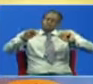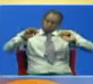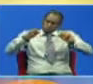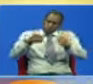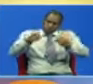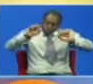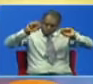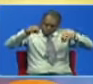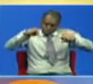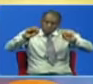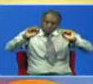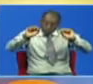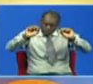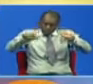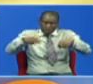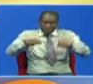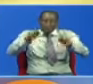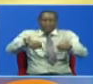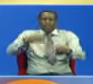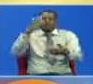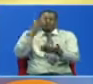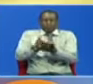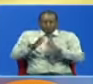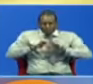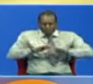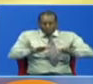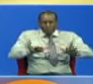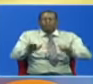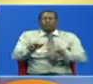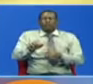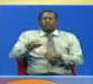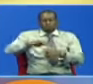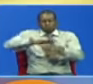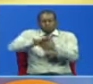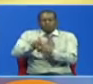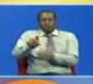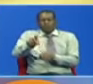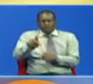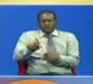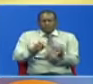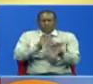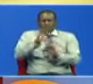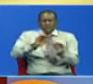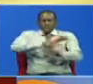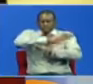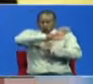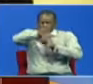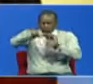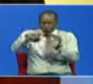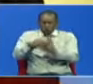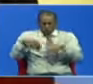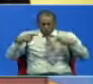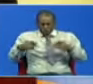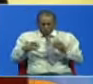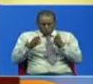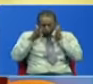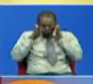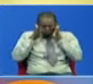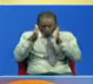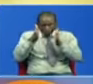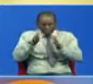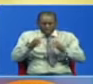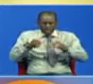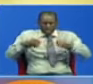to curtail the spread of the virus if all of us strictly adhere to the containment